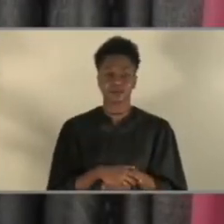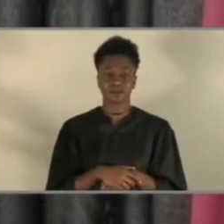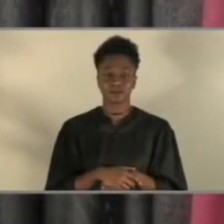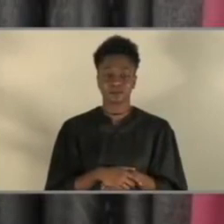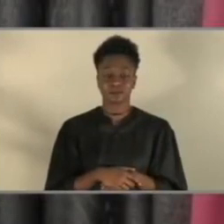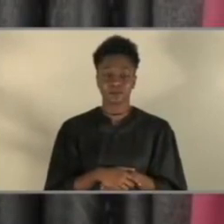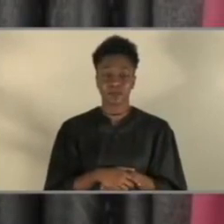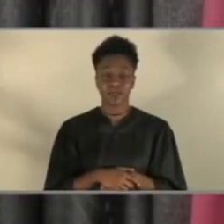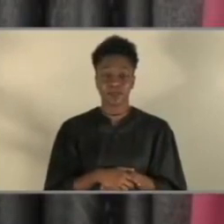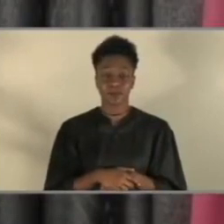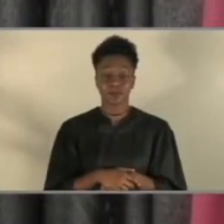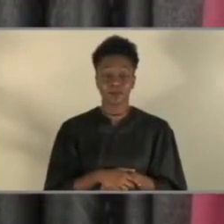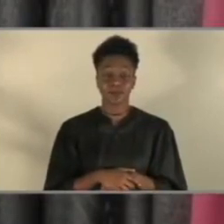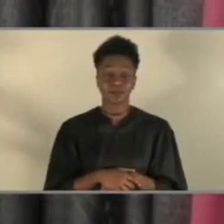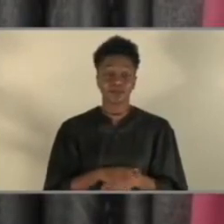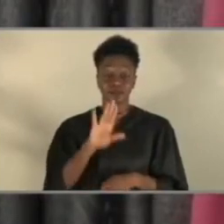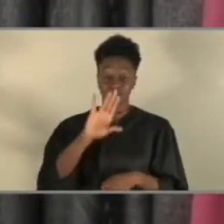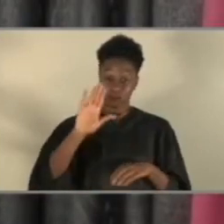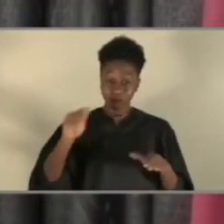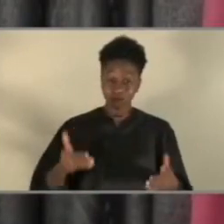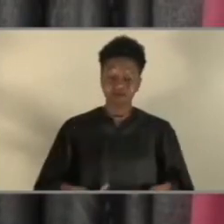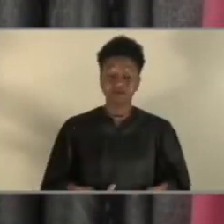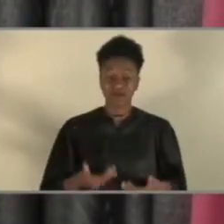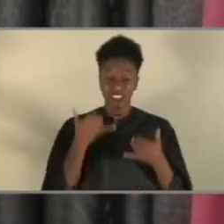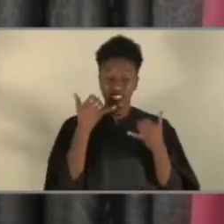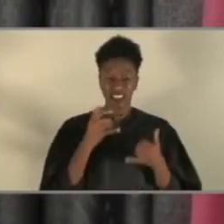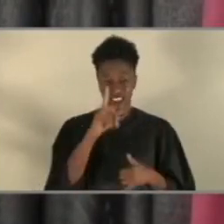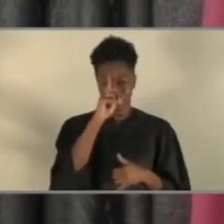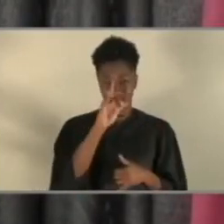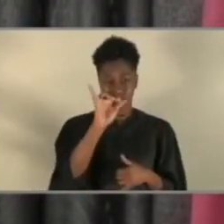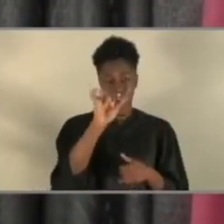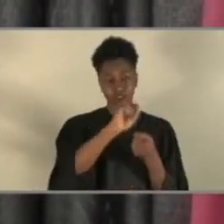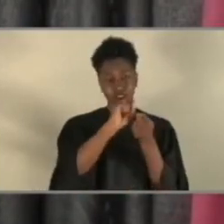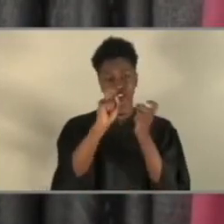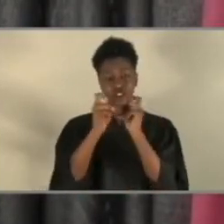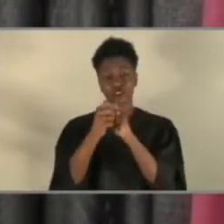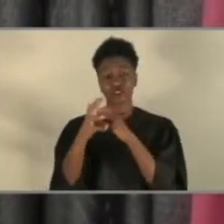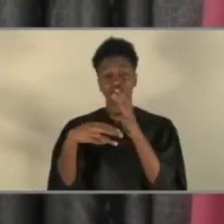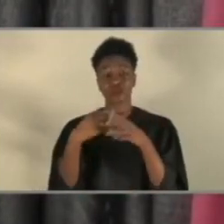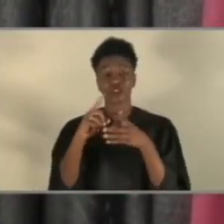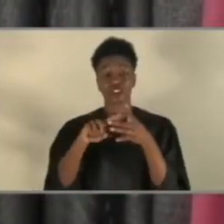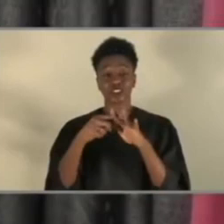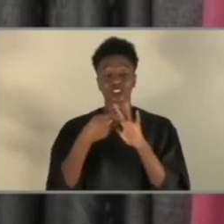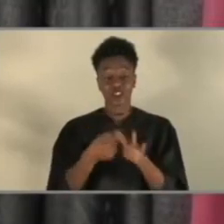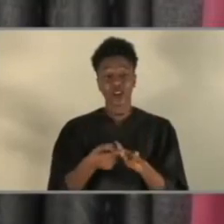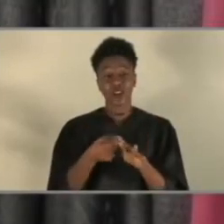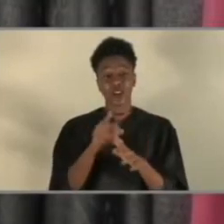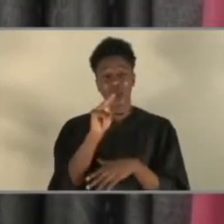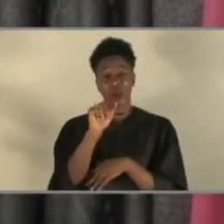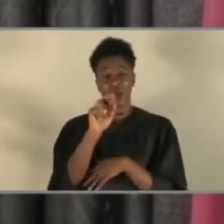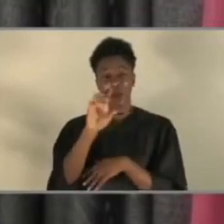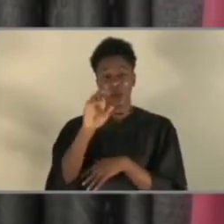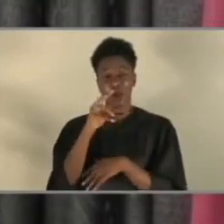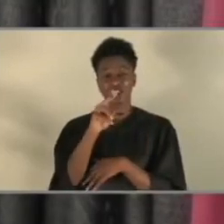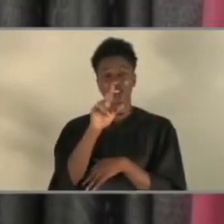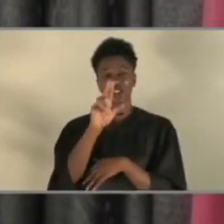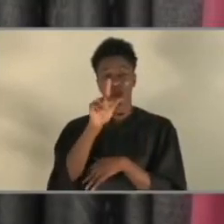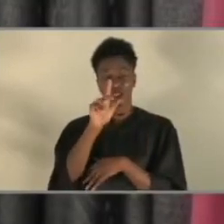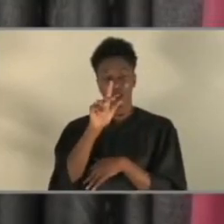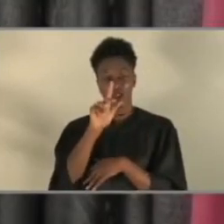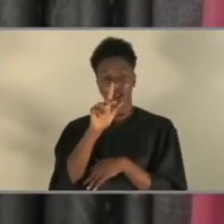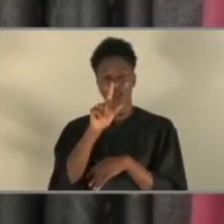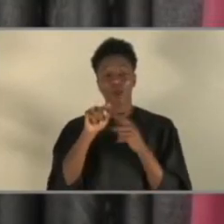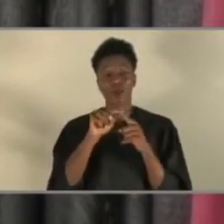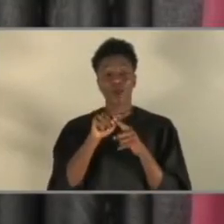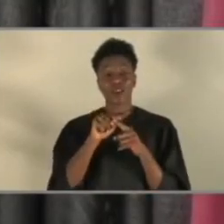Your induction into this ever-changing world that we live in began on March 23rd when your school began with